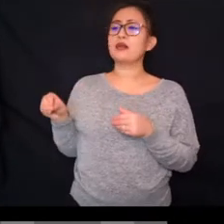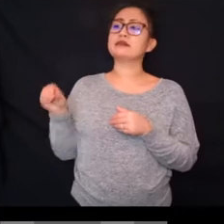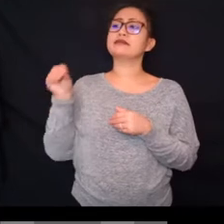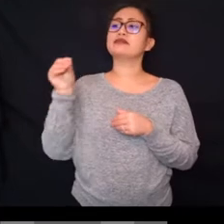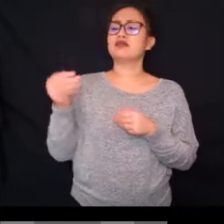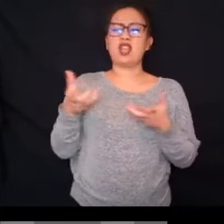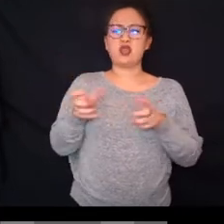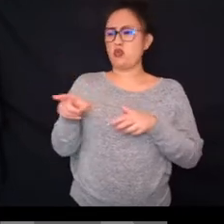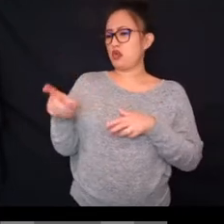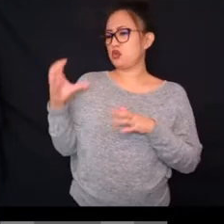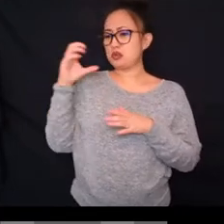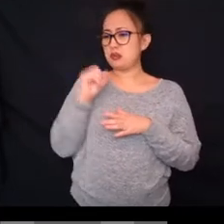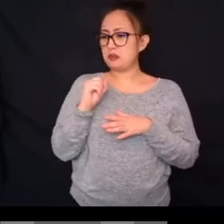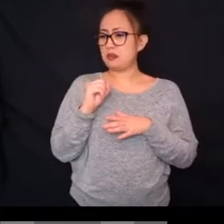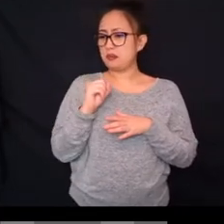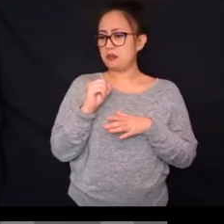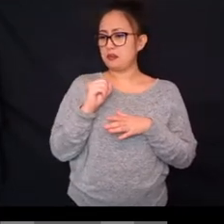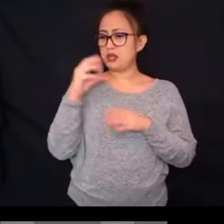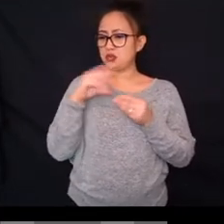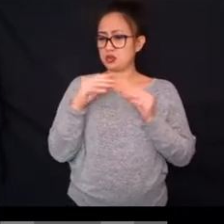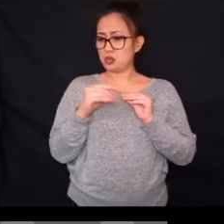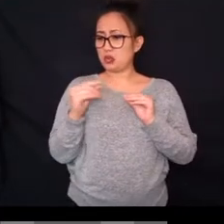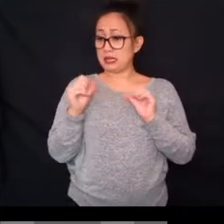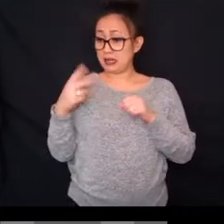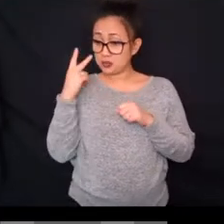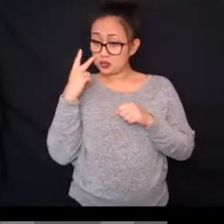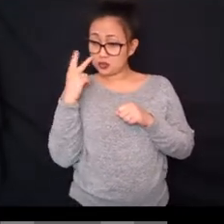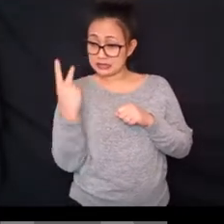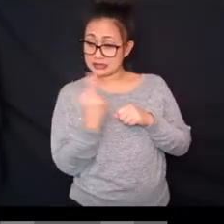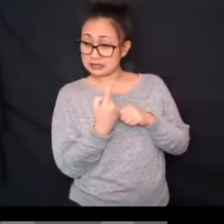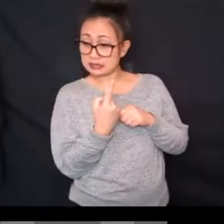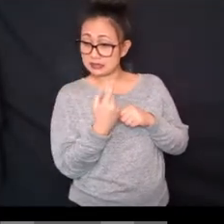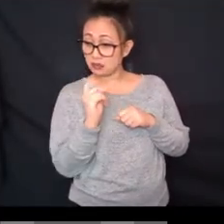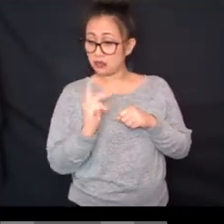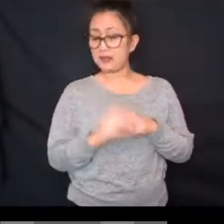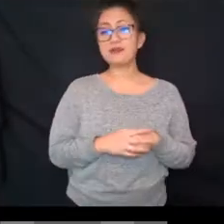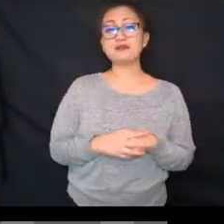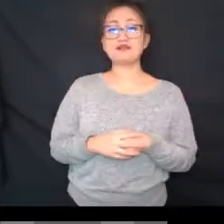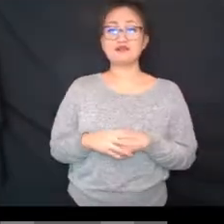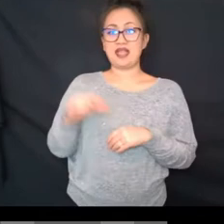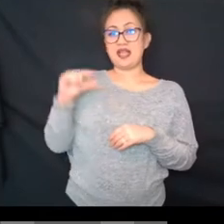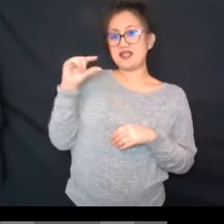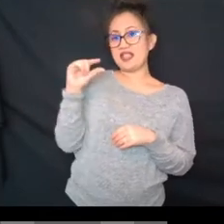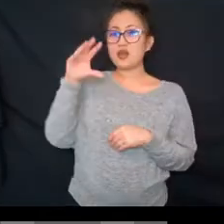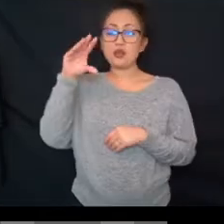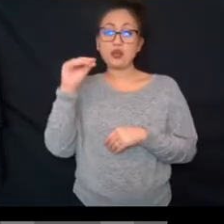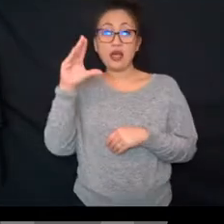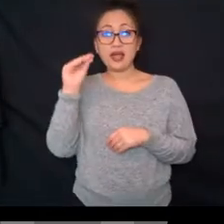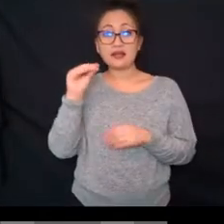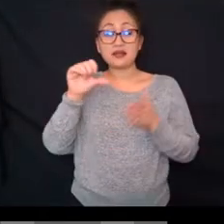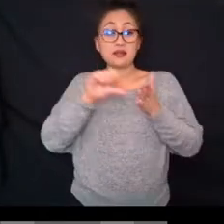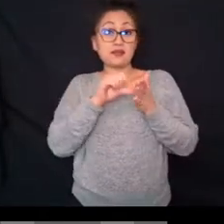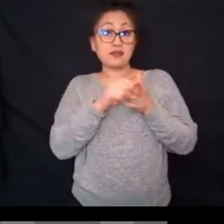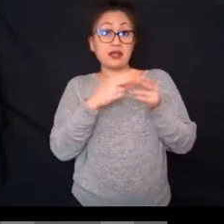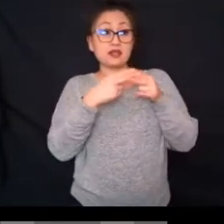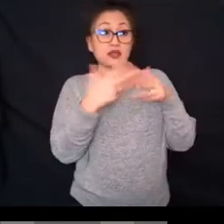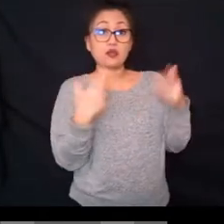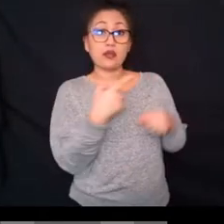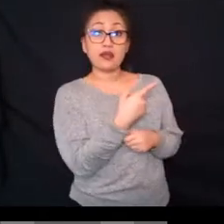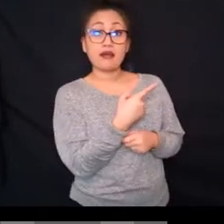to miss. I'll hold the story back like this. You think you'll be able to see? All right. Little Quack. What's this page called?